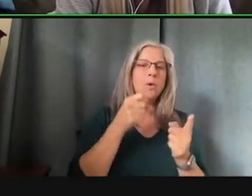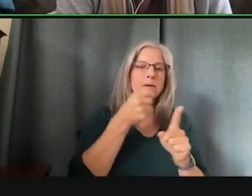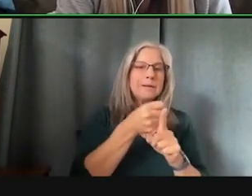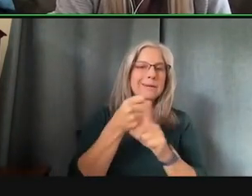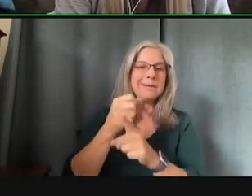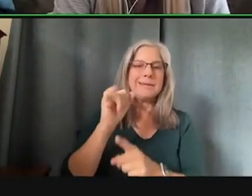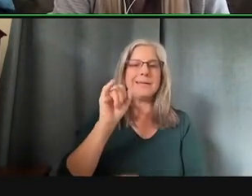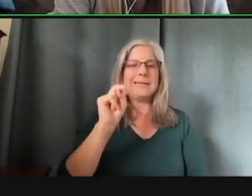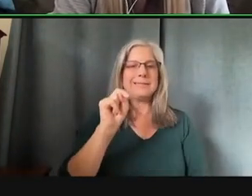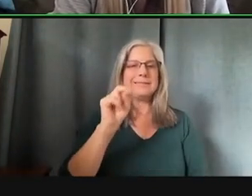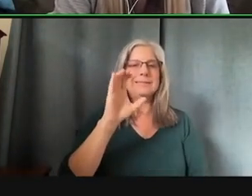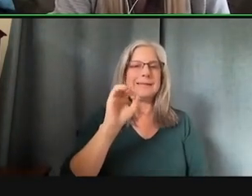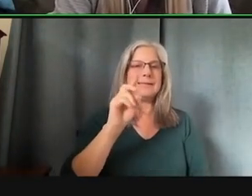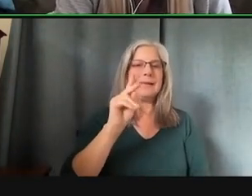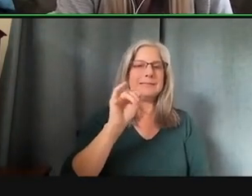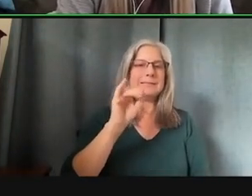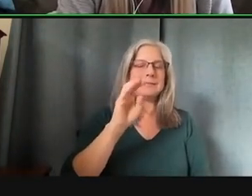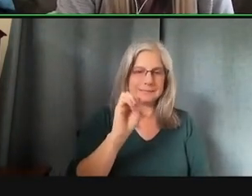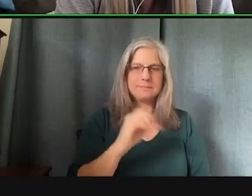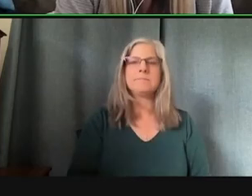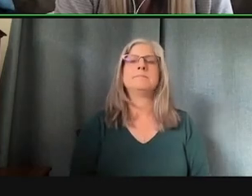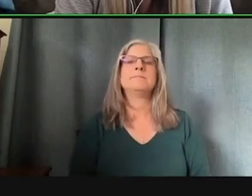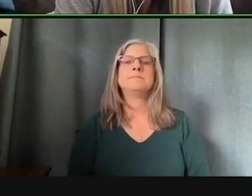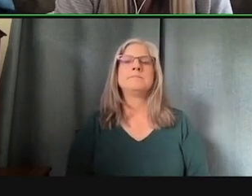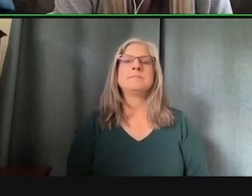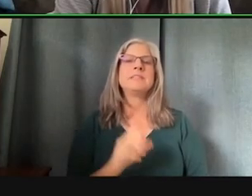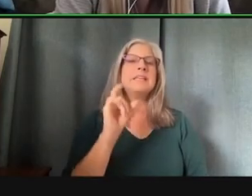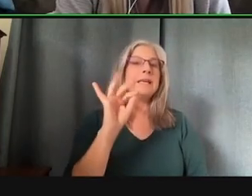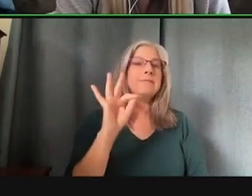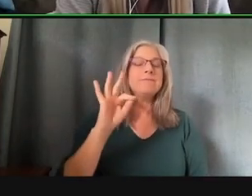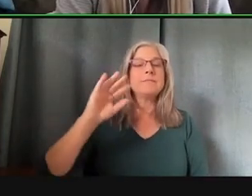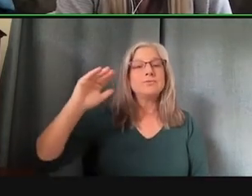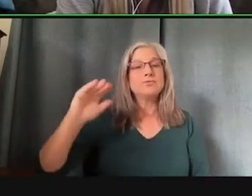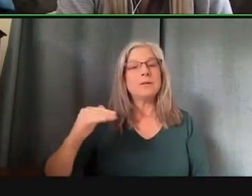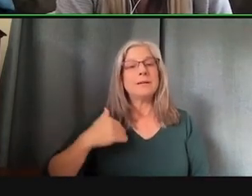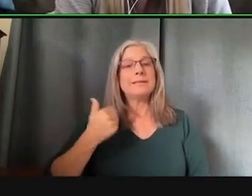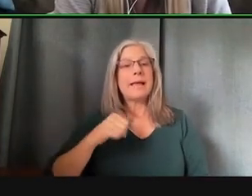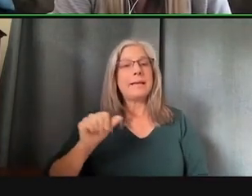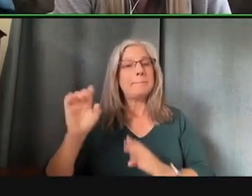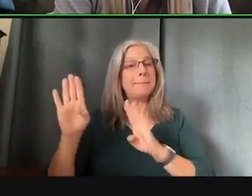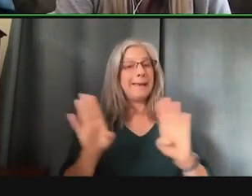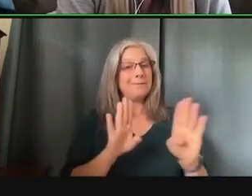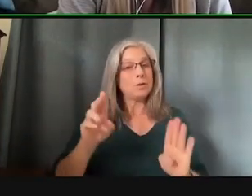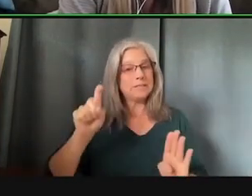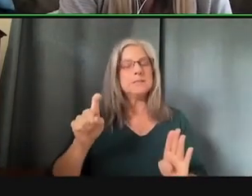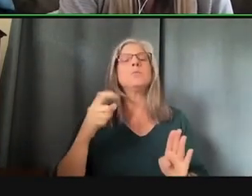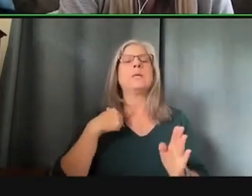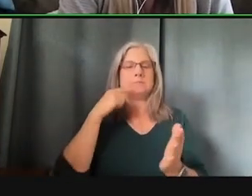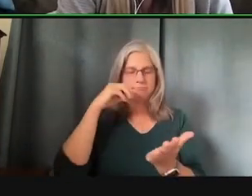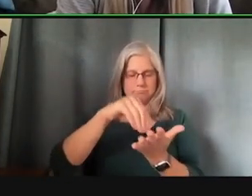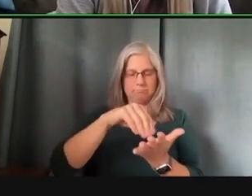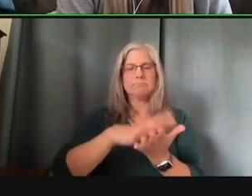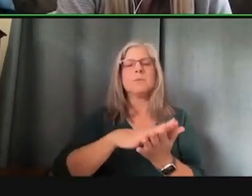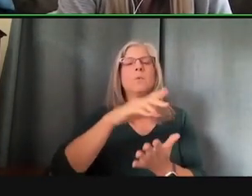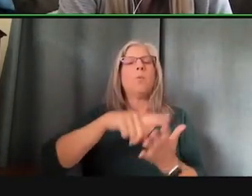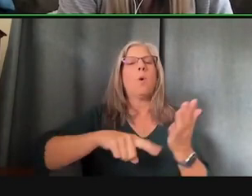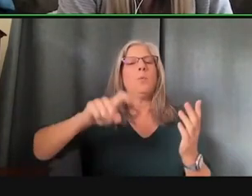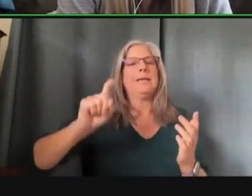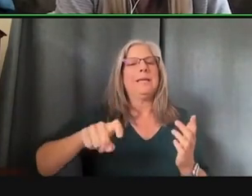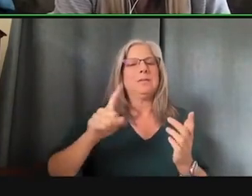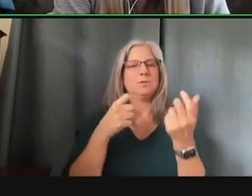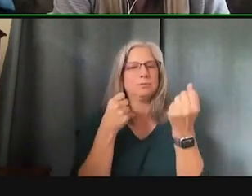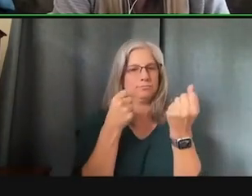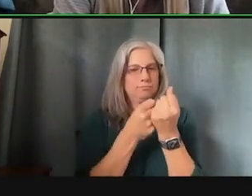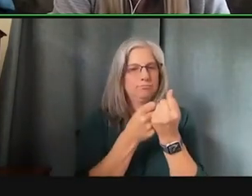also if a student has any behavioral needs, this is where we would also document what we would need to do to